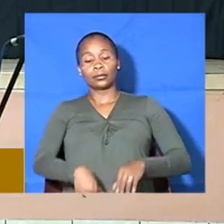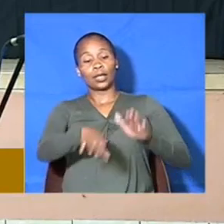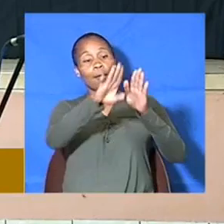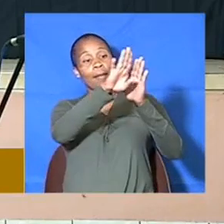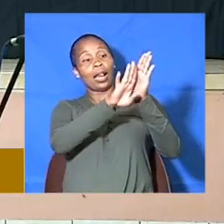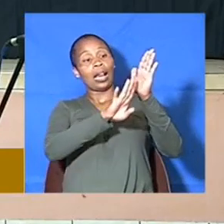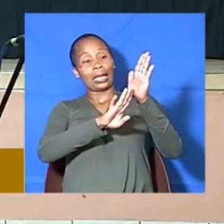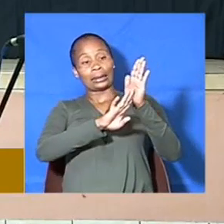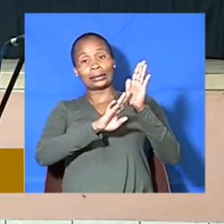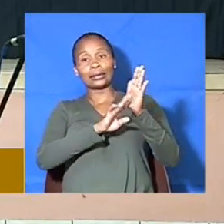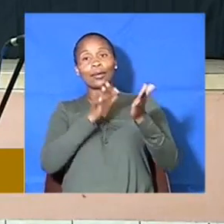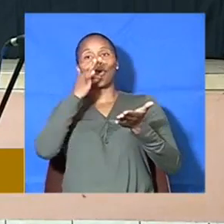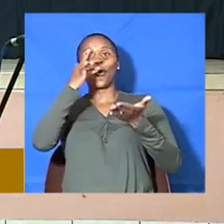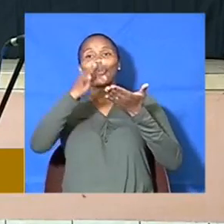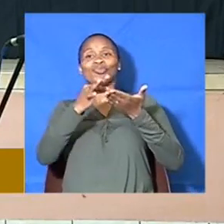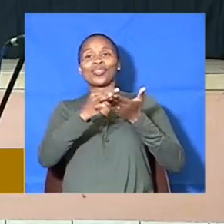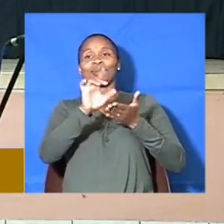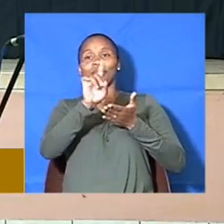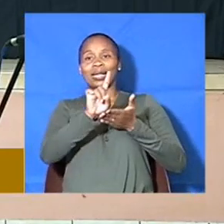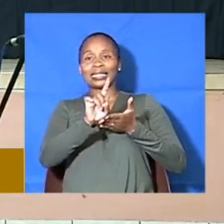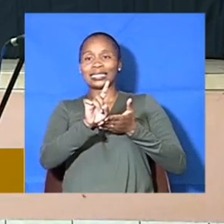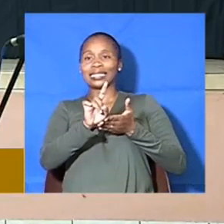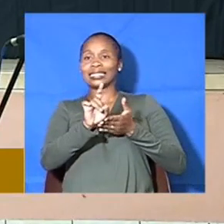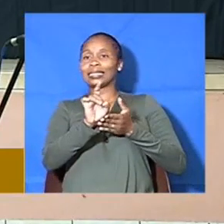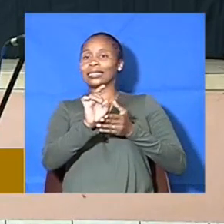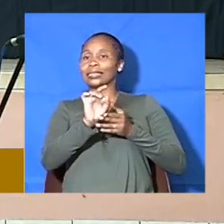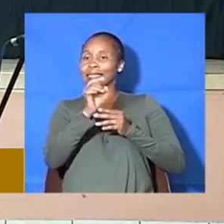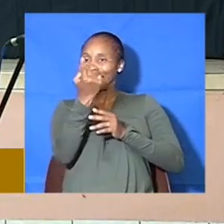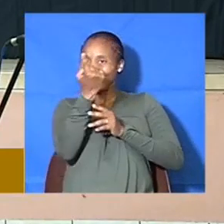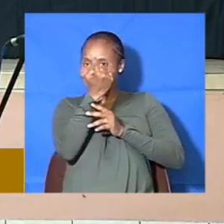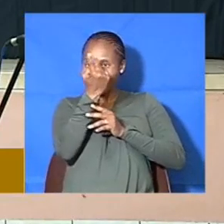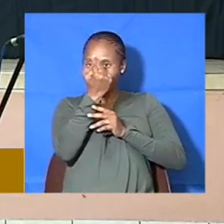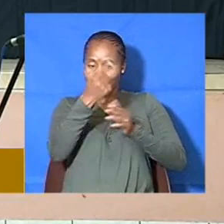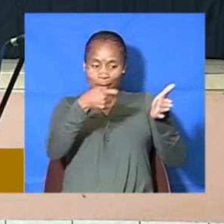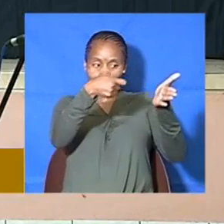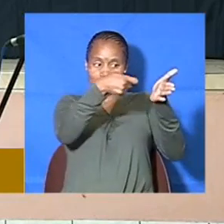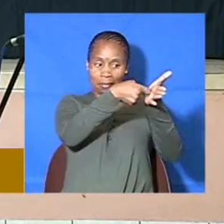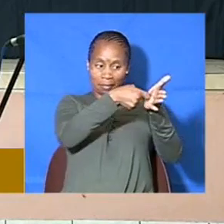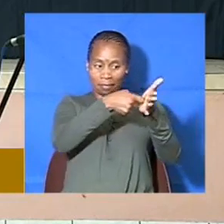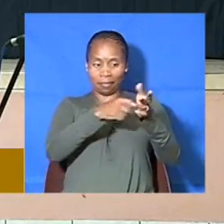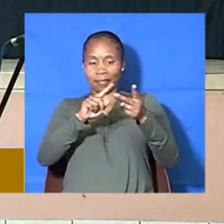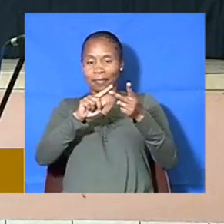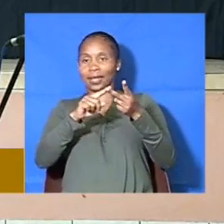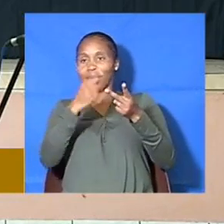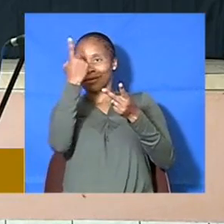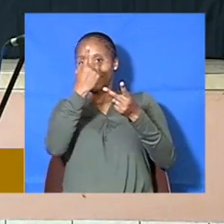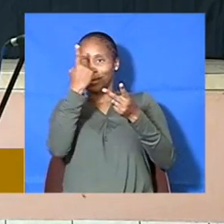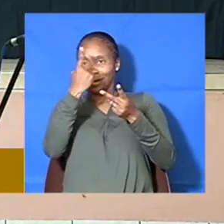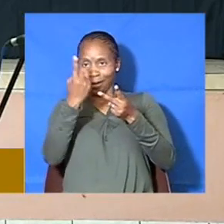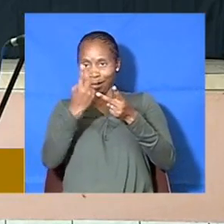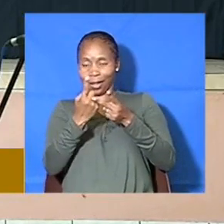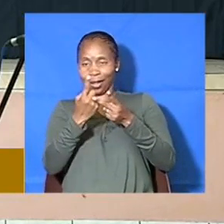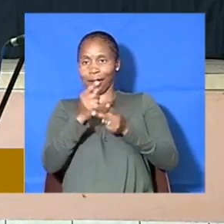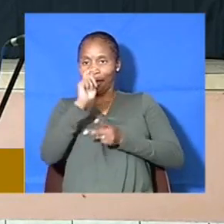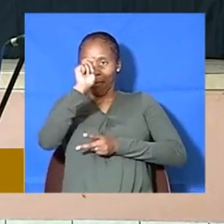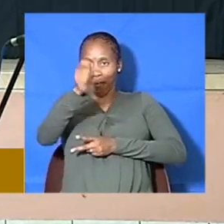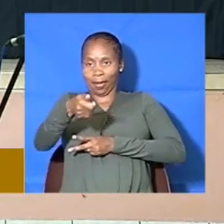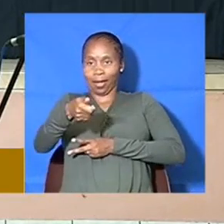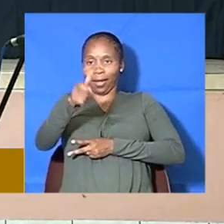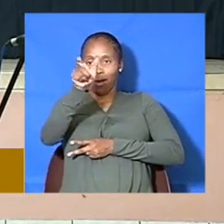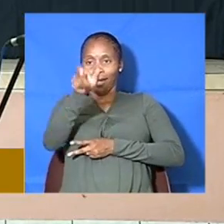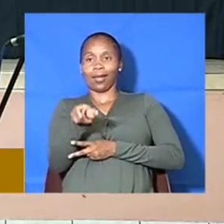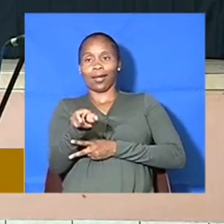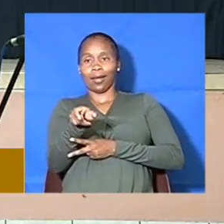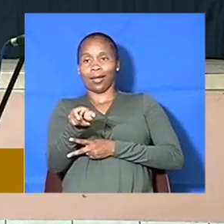you must create a fund, a pool of where we pull all resources into this fund.